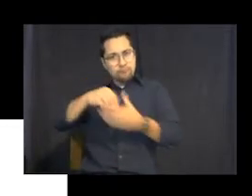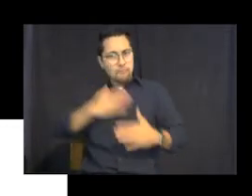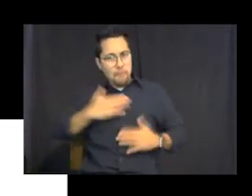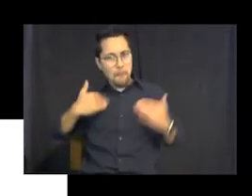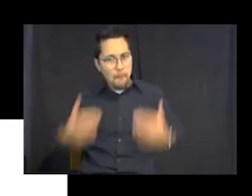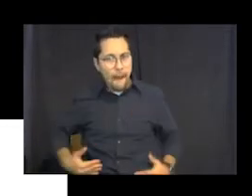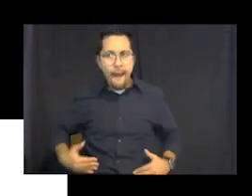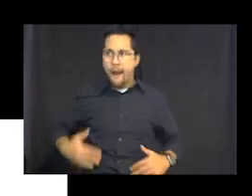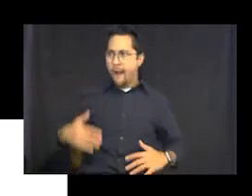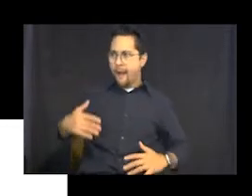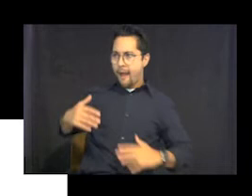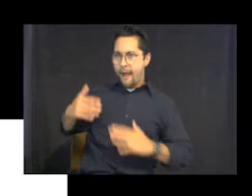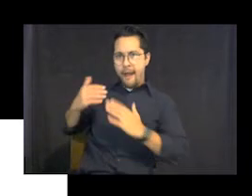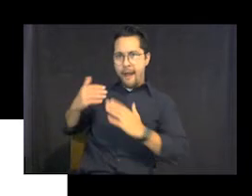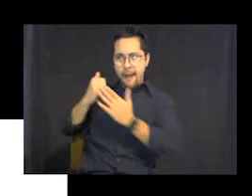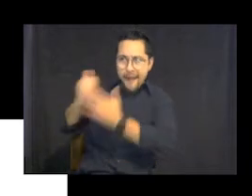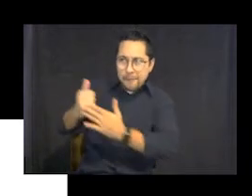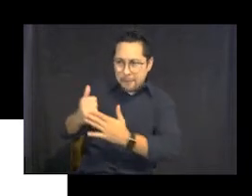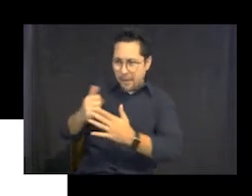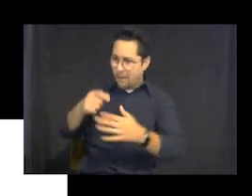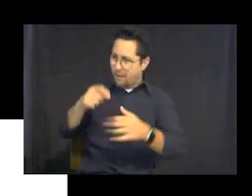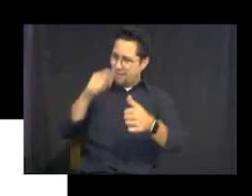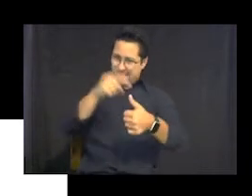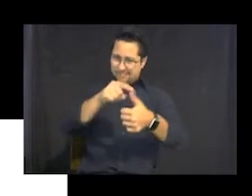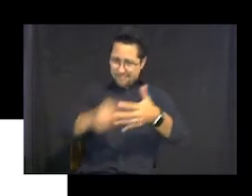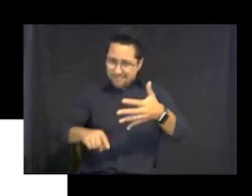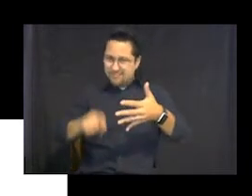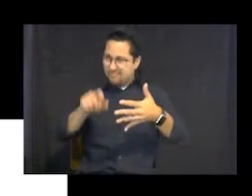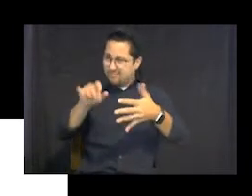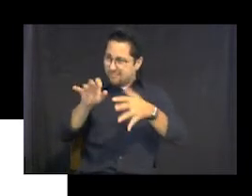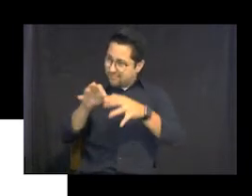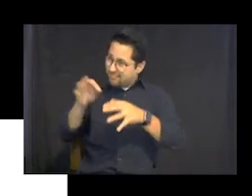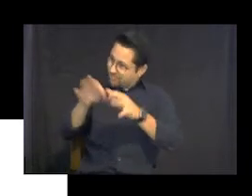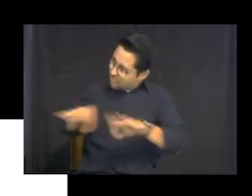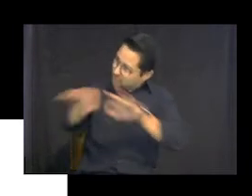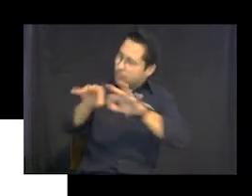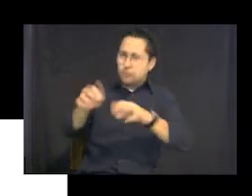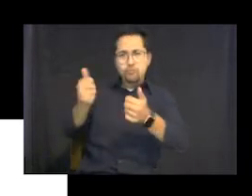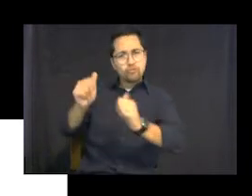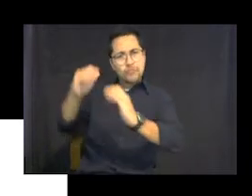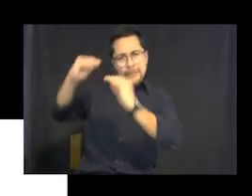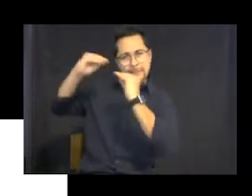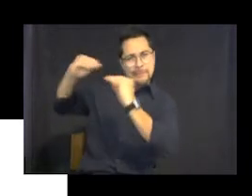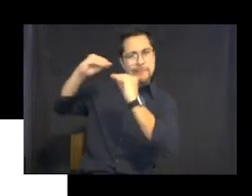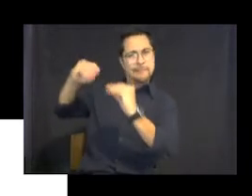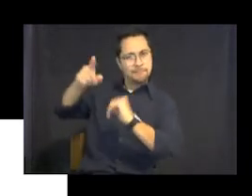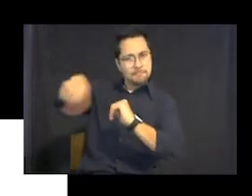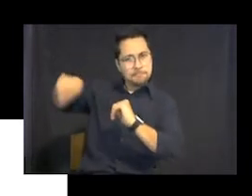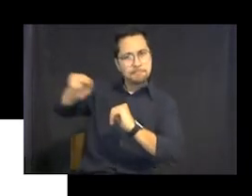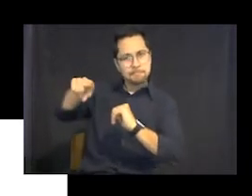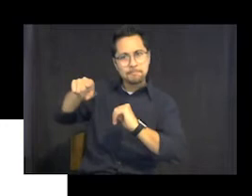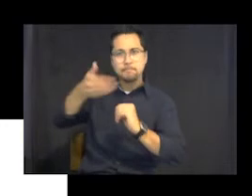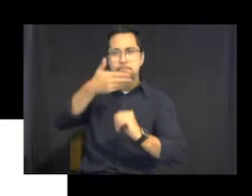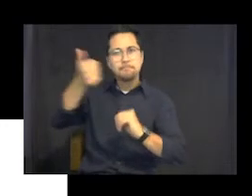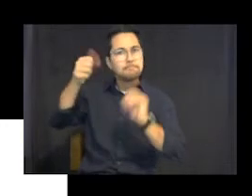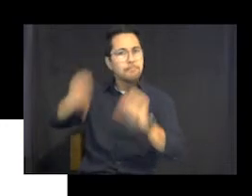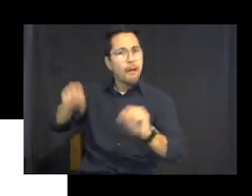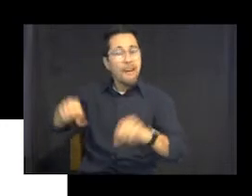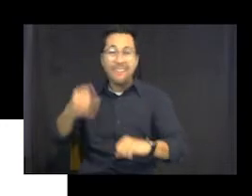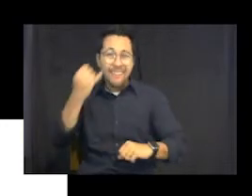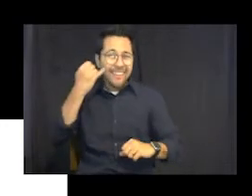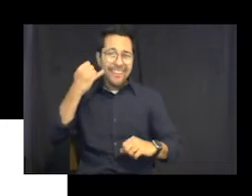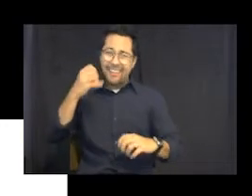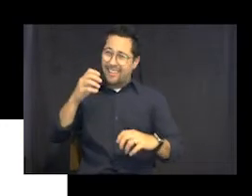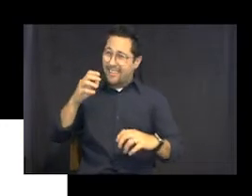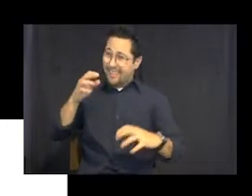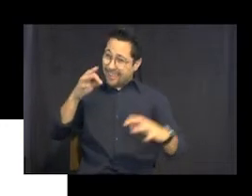understand why something is important. Educate them the best way that you can. And if you can't explain